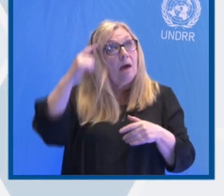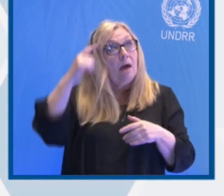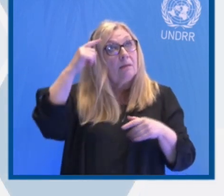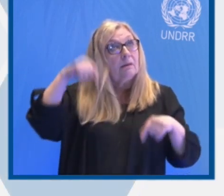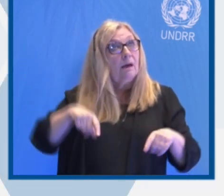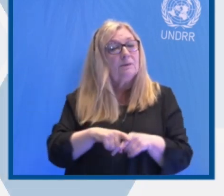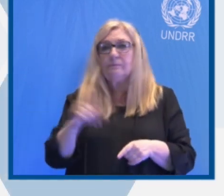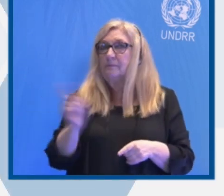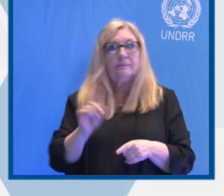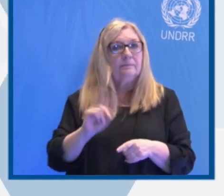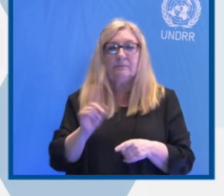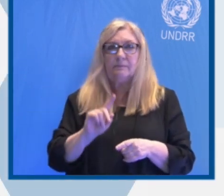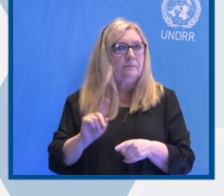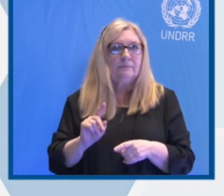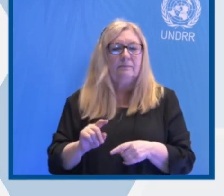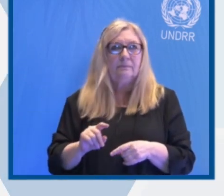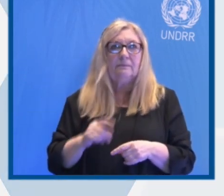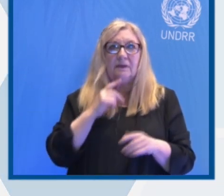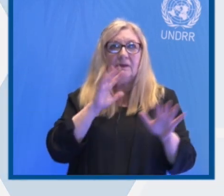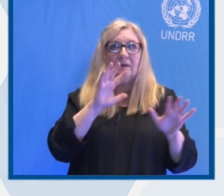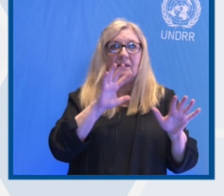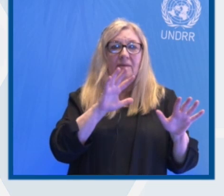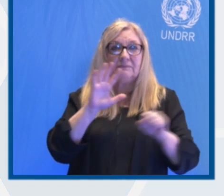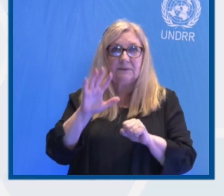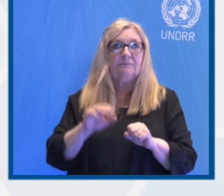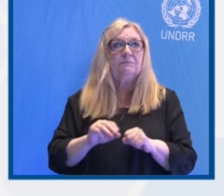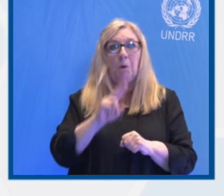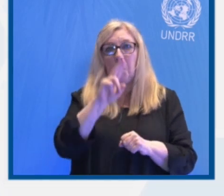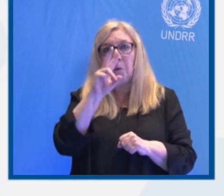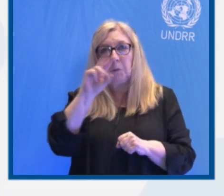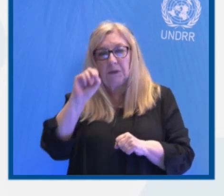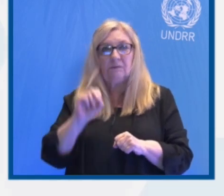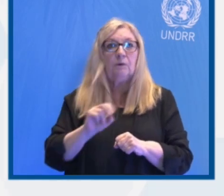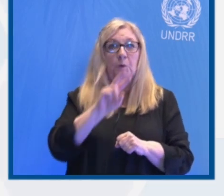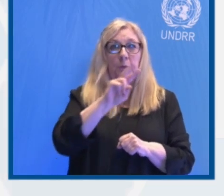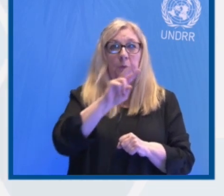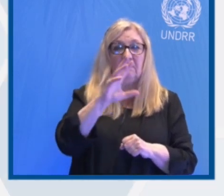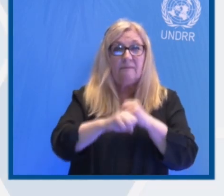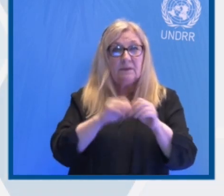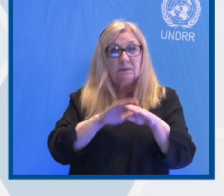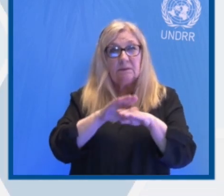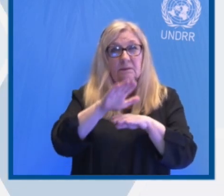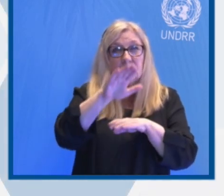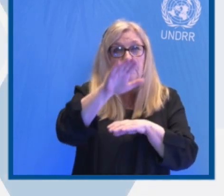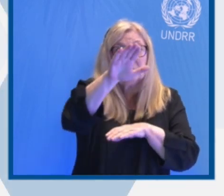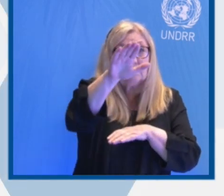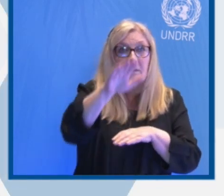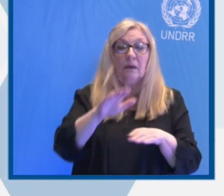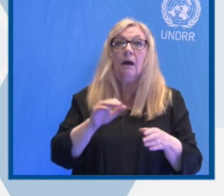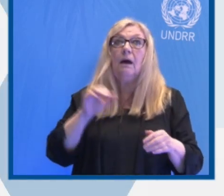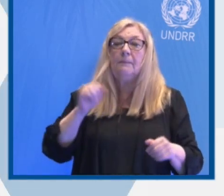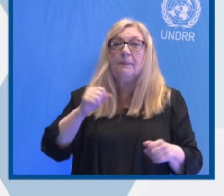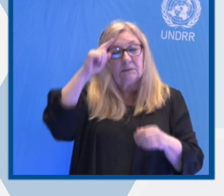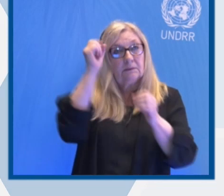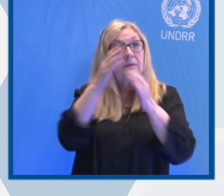required 15, 20, 25 years from now. We can deprioritize its protection to some extent, or at least